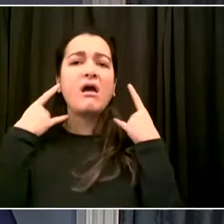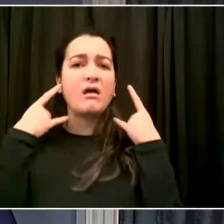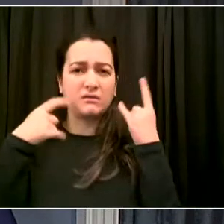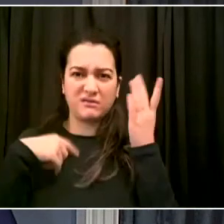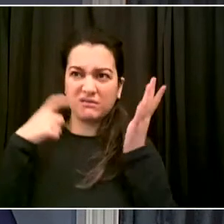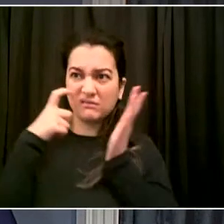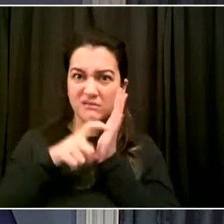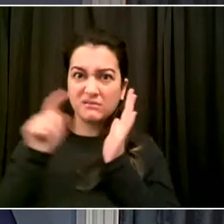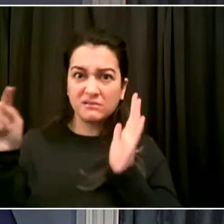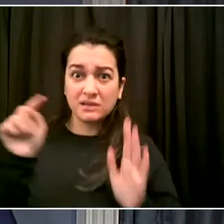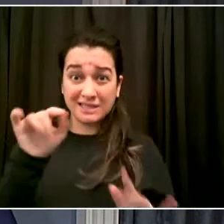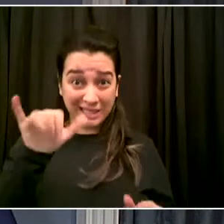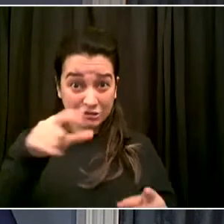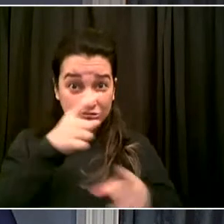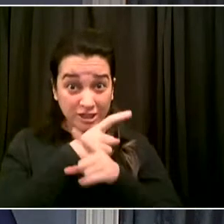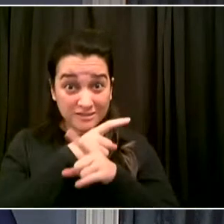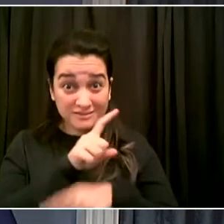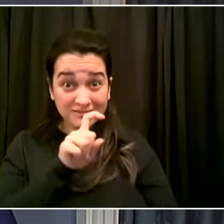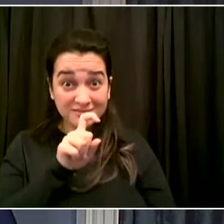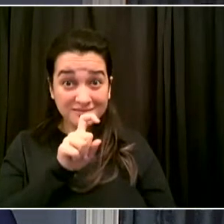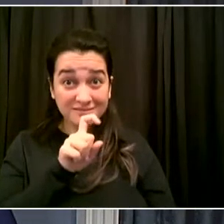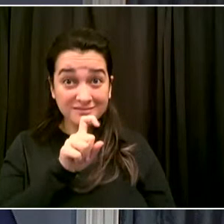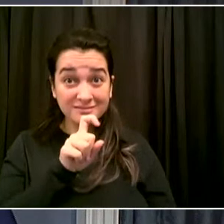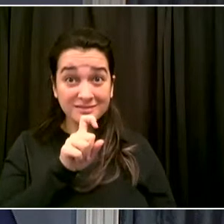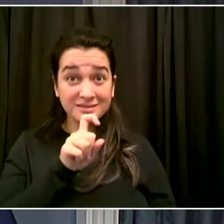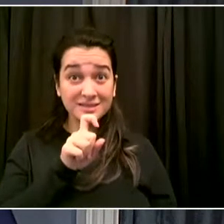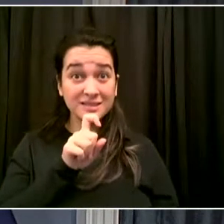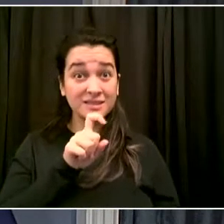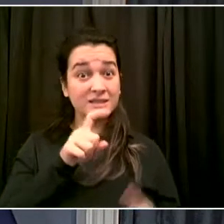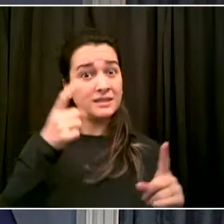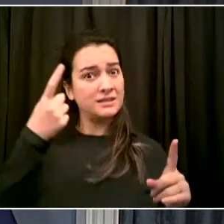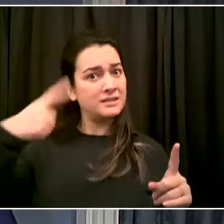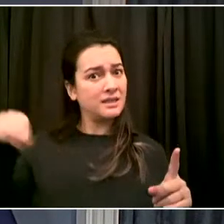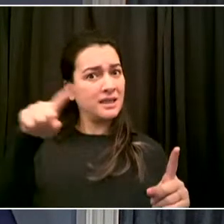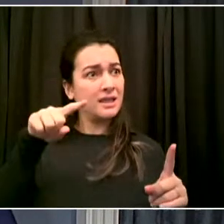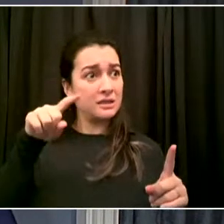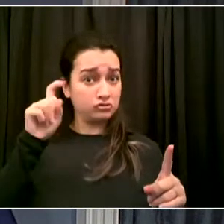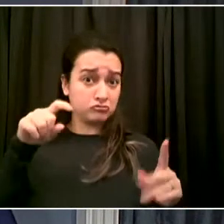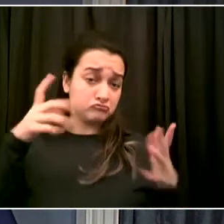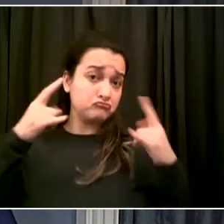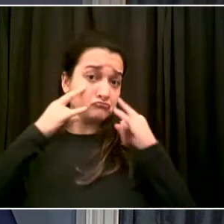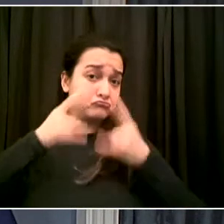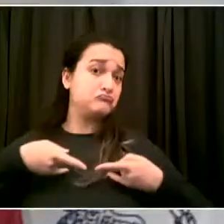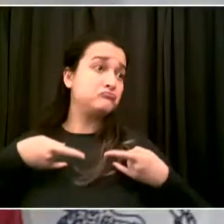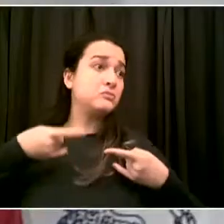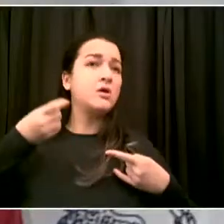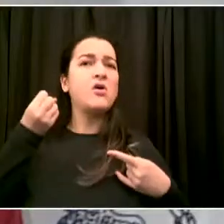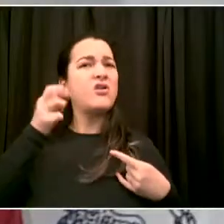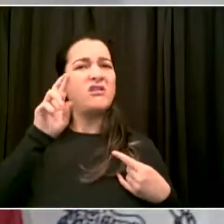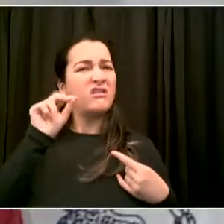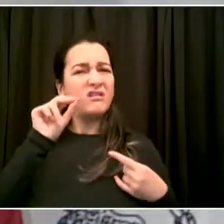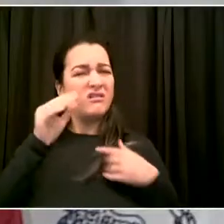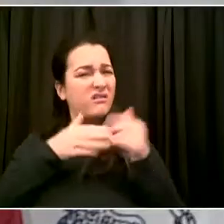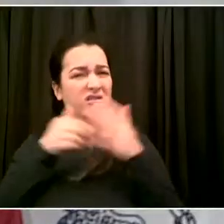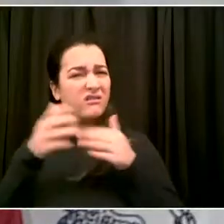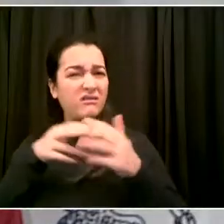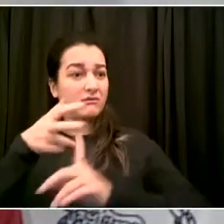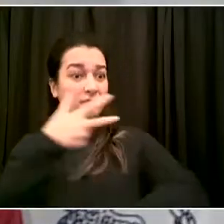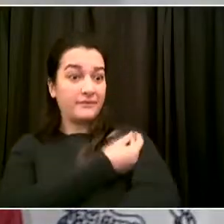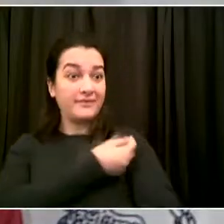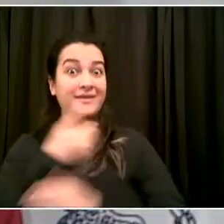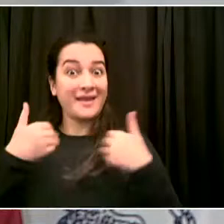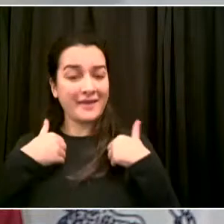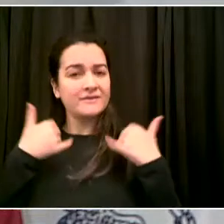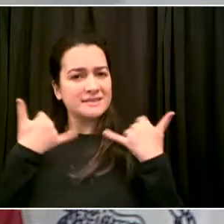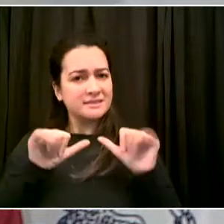do to, educate people around their risk of transmission as we vaccinate more people? 100%. A really great question. I appreciate that,